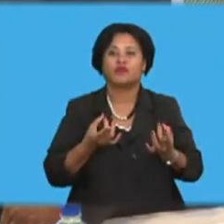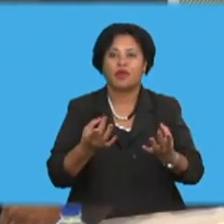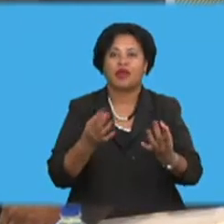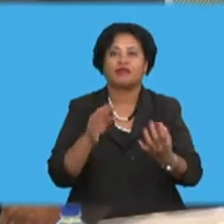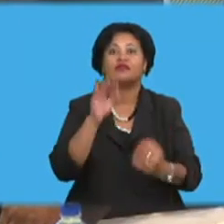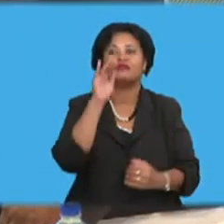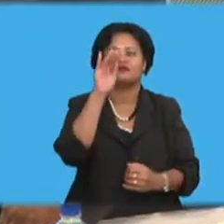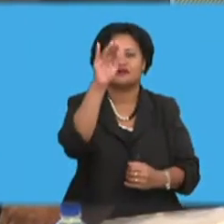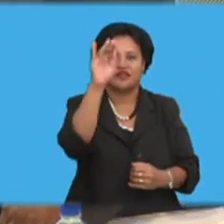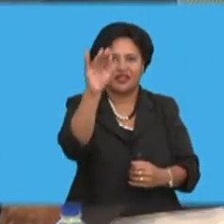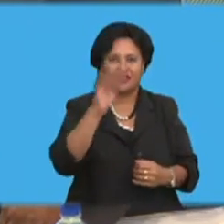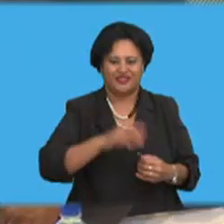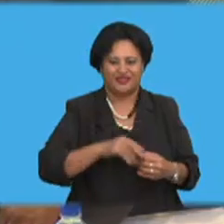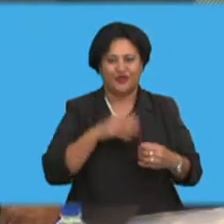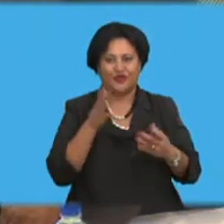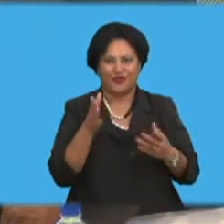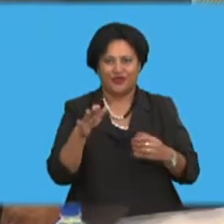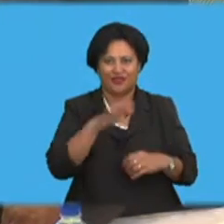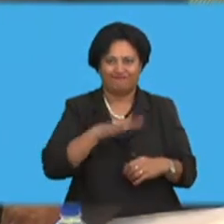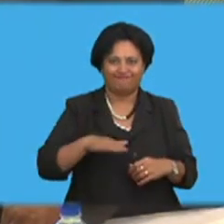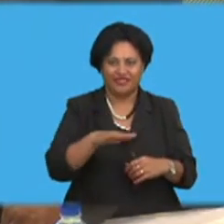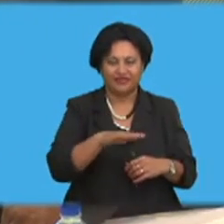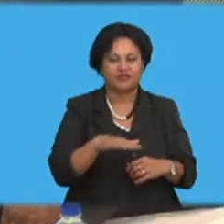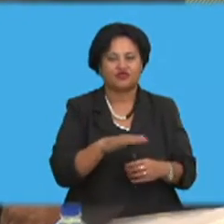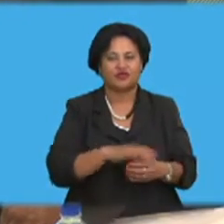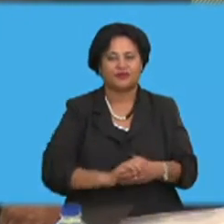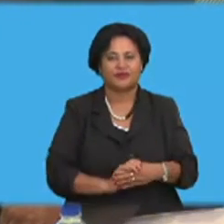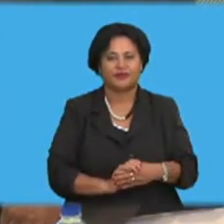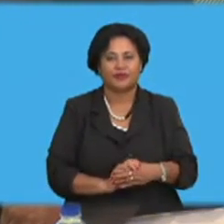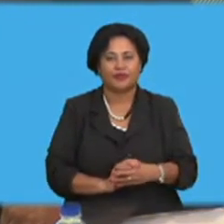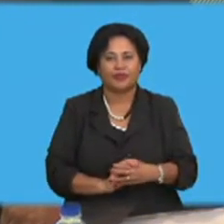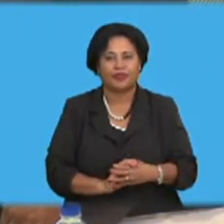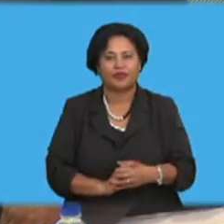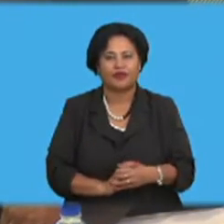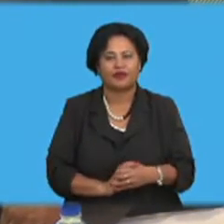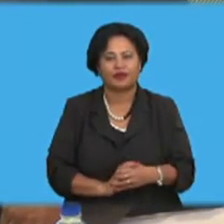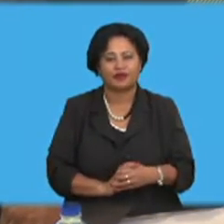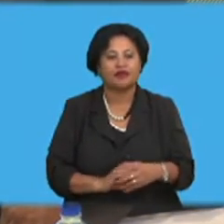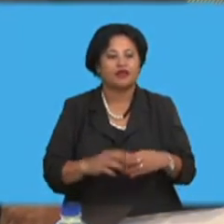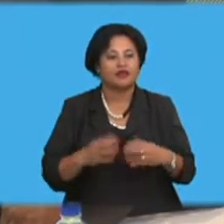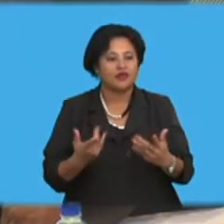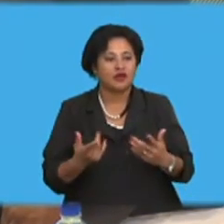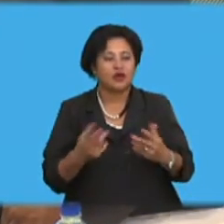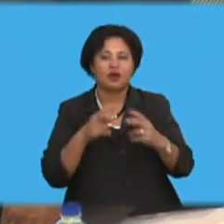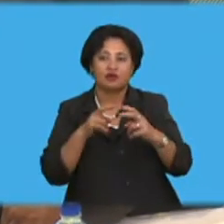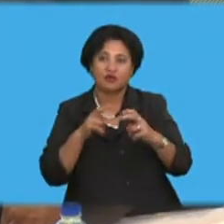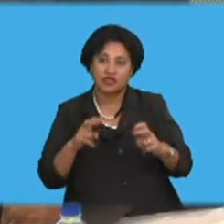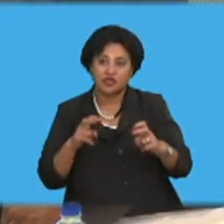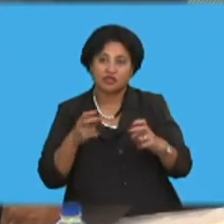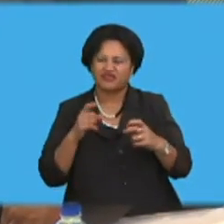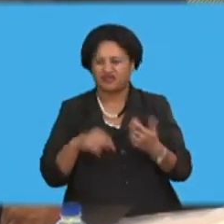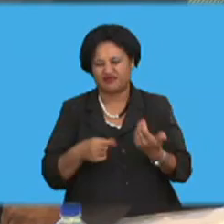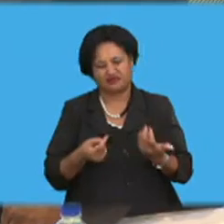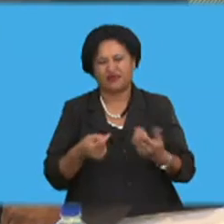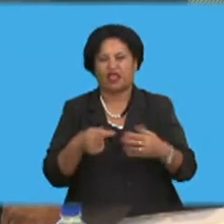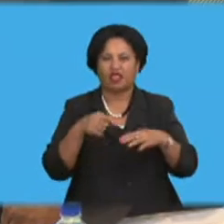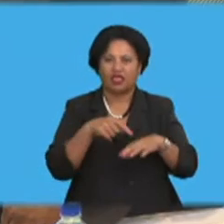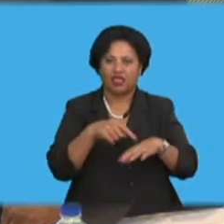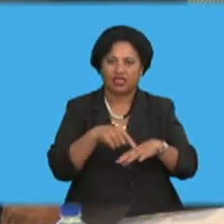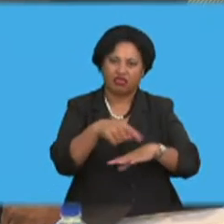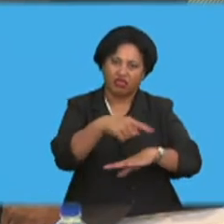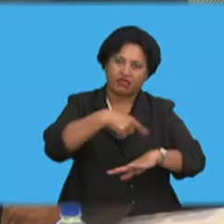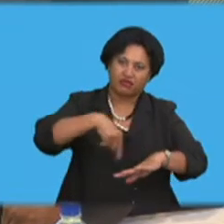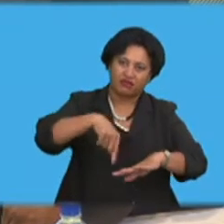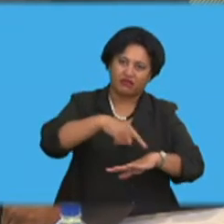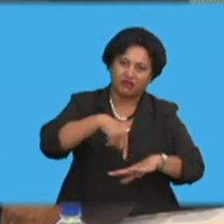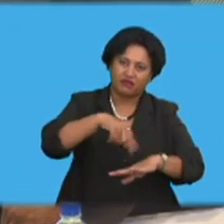the future of the industries as well. Research, Madam Speaker, is time-consuming and, of course, demands a